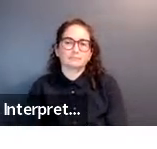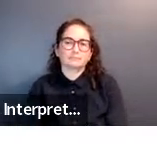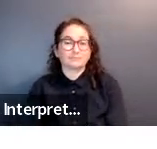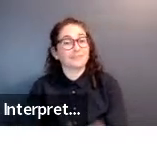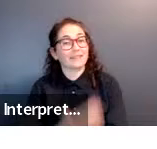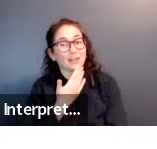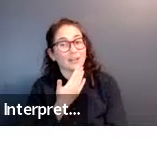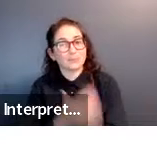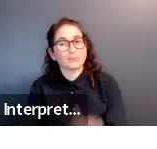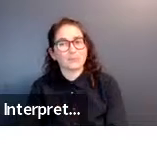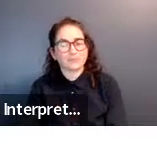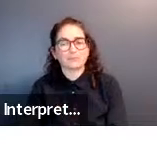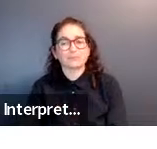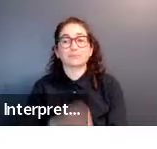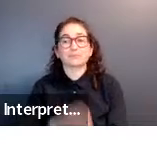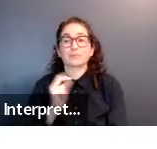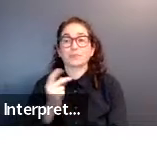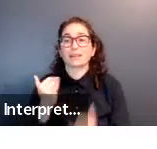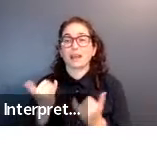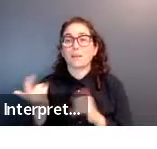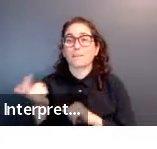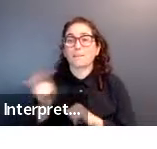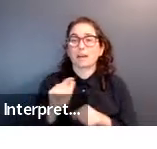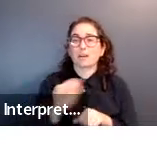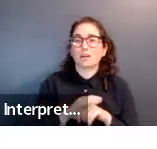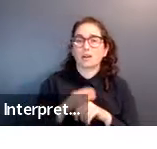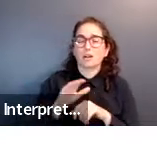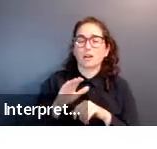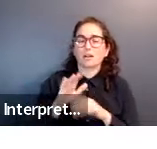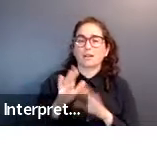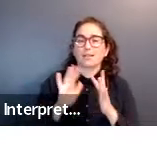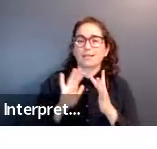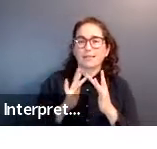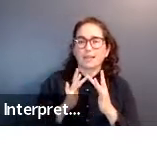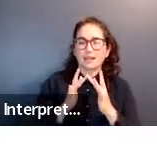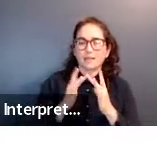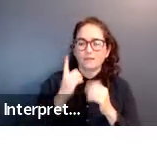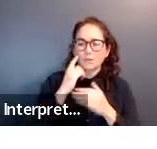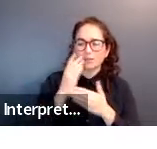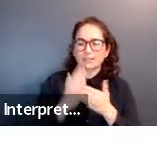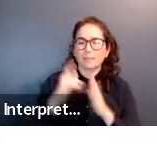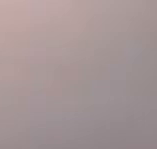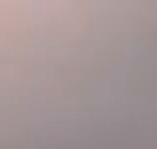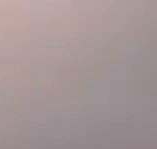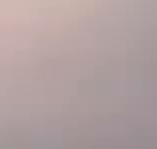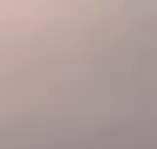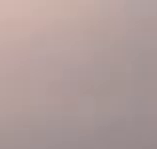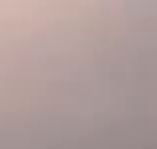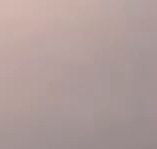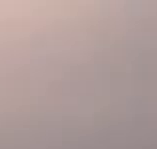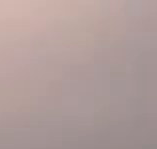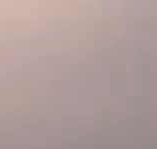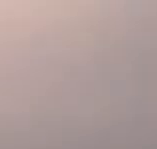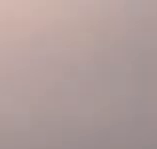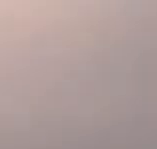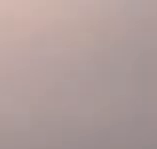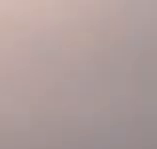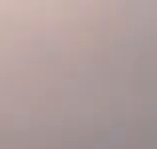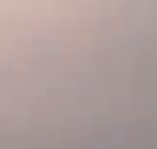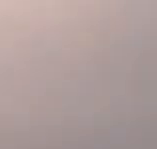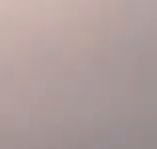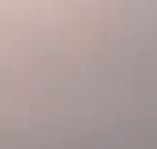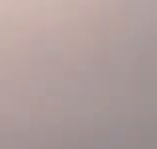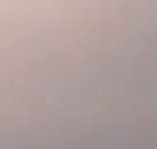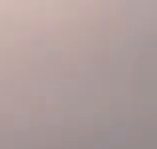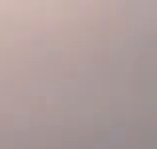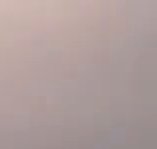Thank you. So we're going to go back online for some written questions. There was a